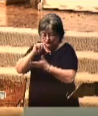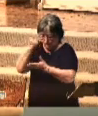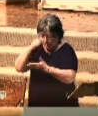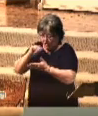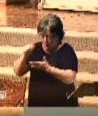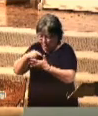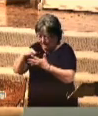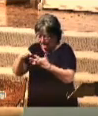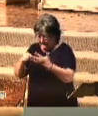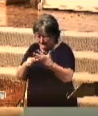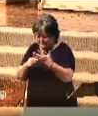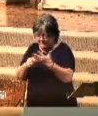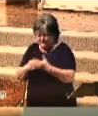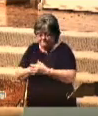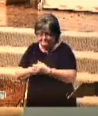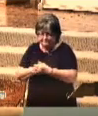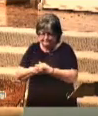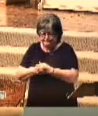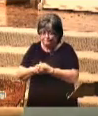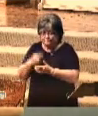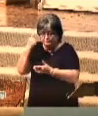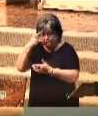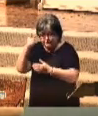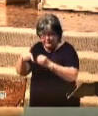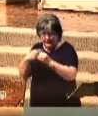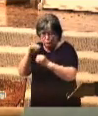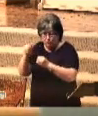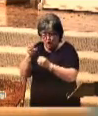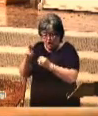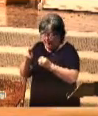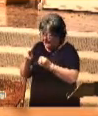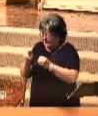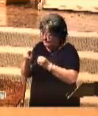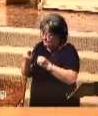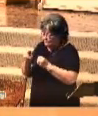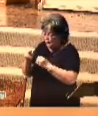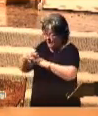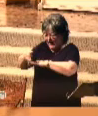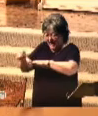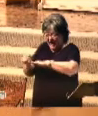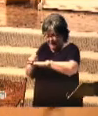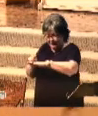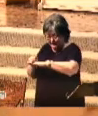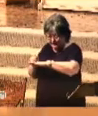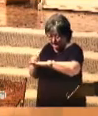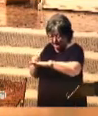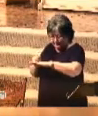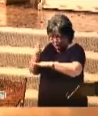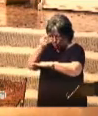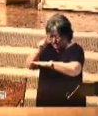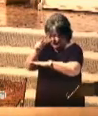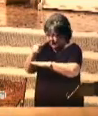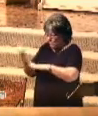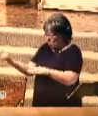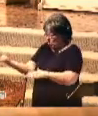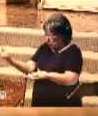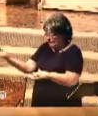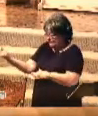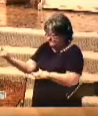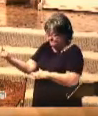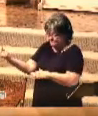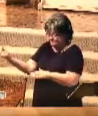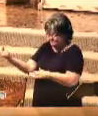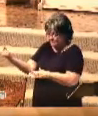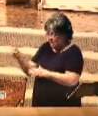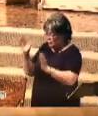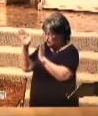you, as you think about even John on the Isle of Patmos, he was all alone. He was